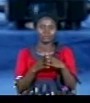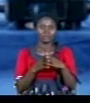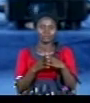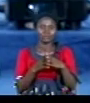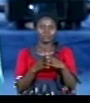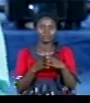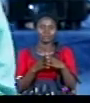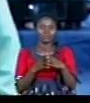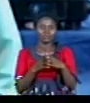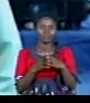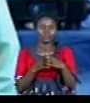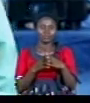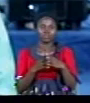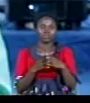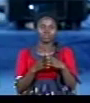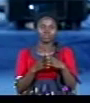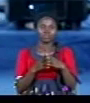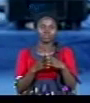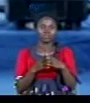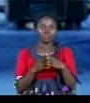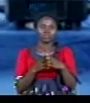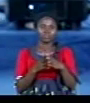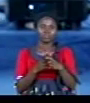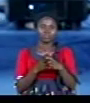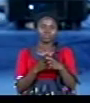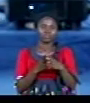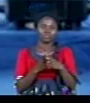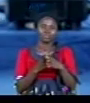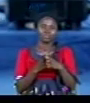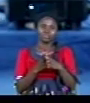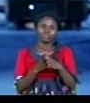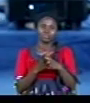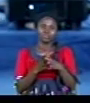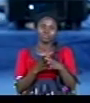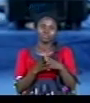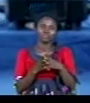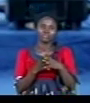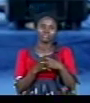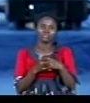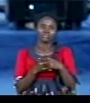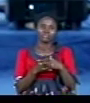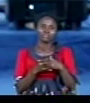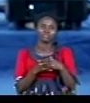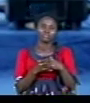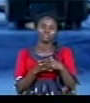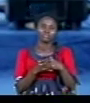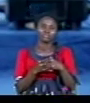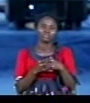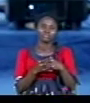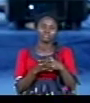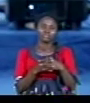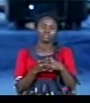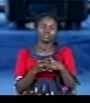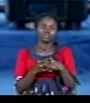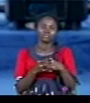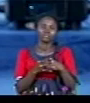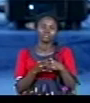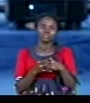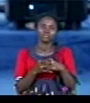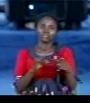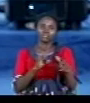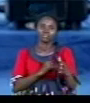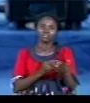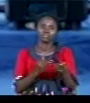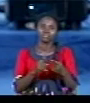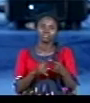Group, Rumeme Old Group, here in Port Harcourt Region, River State, Nigeria. I want to appreciate the Lord for